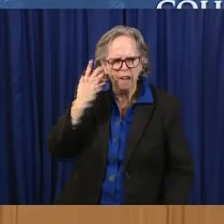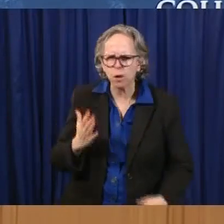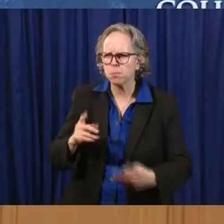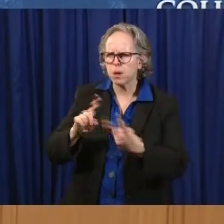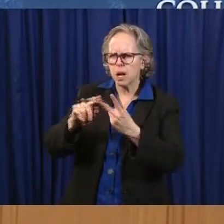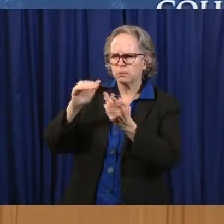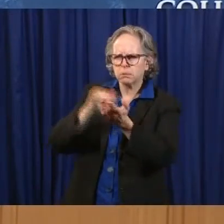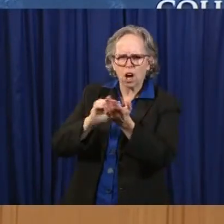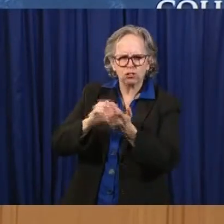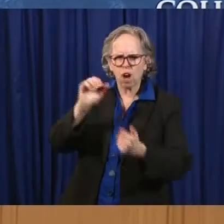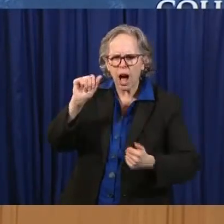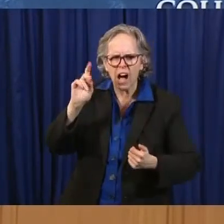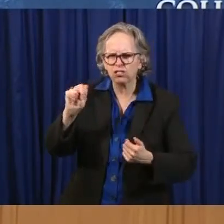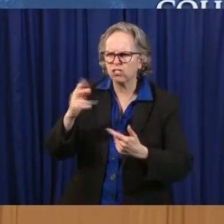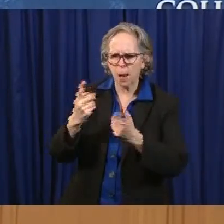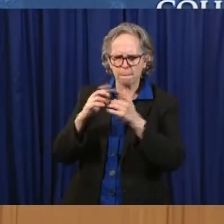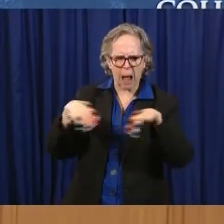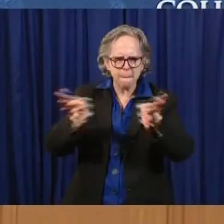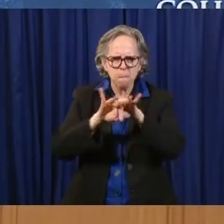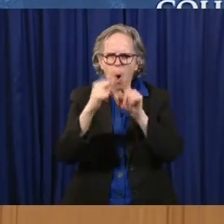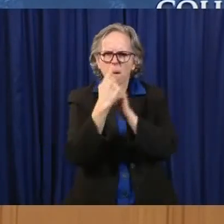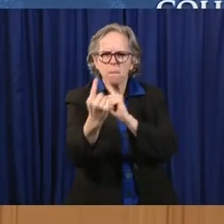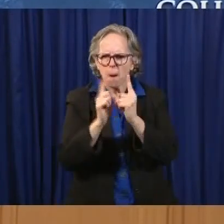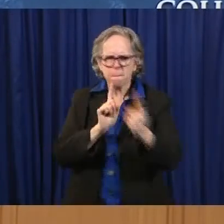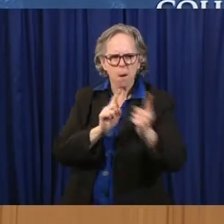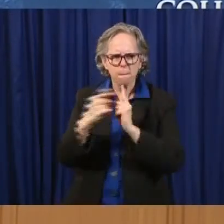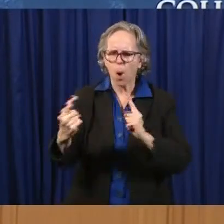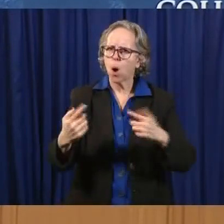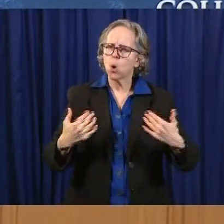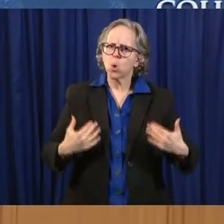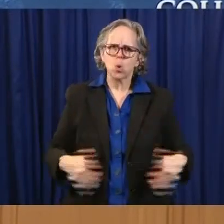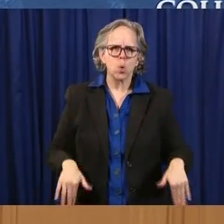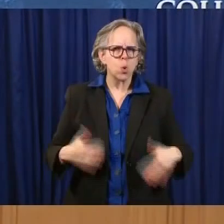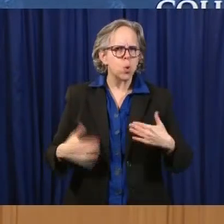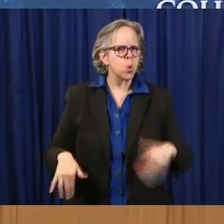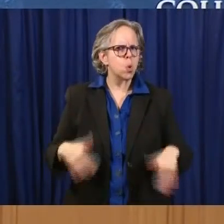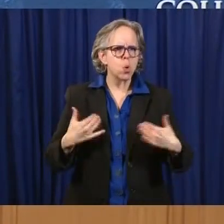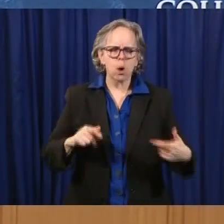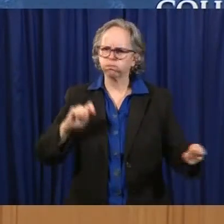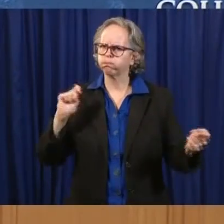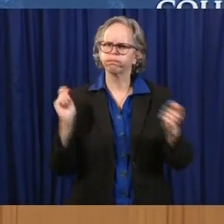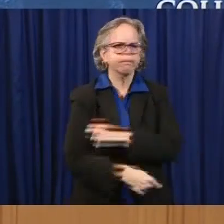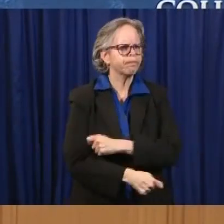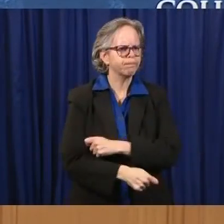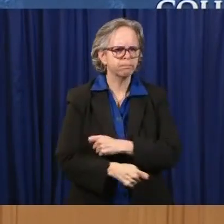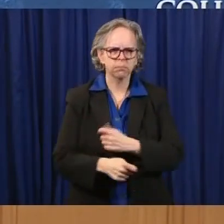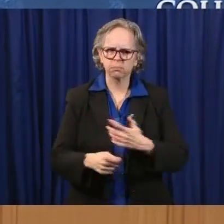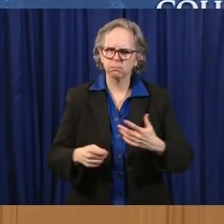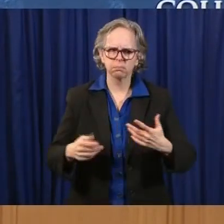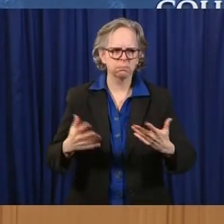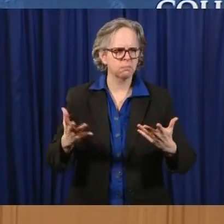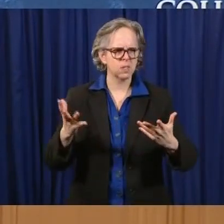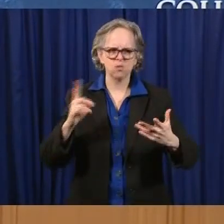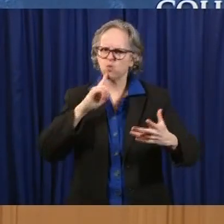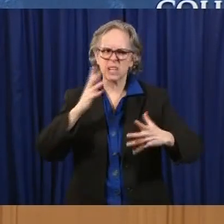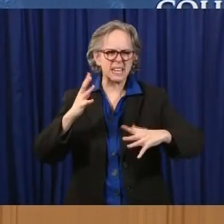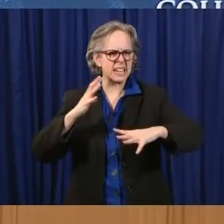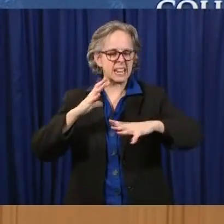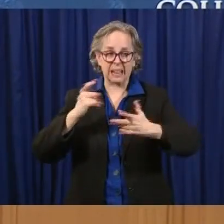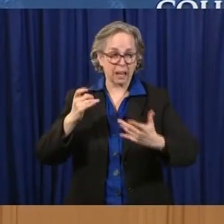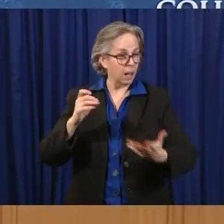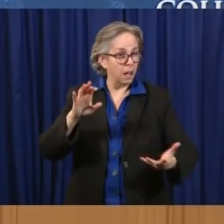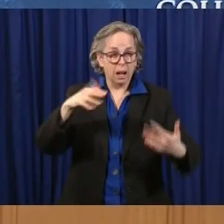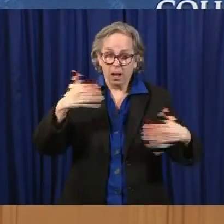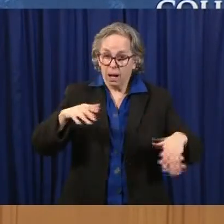distancing, our greatest hope and goal, probably our greatest victory as a community, is if we never had to open